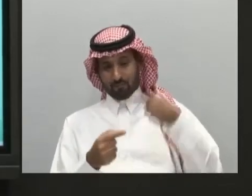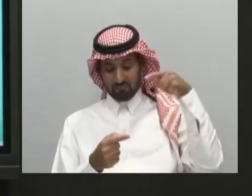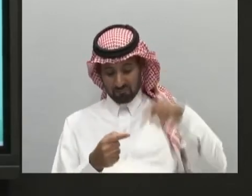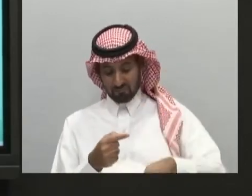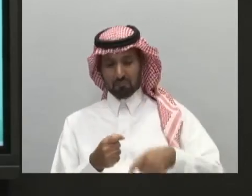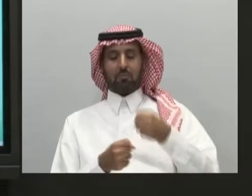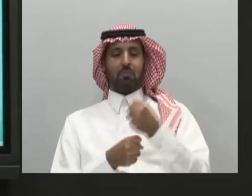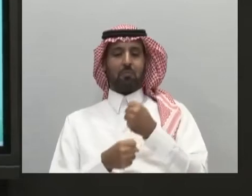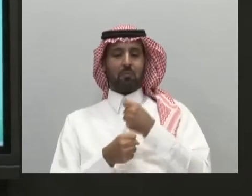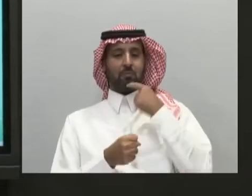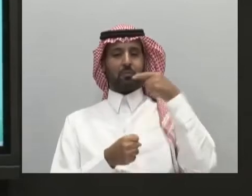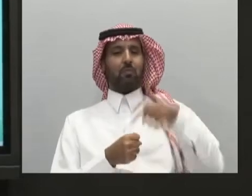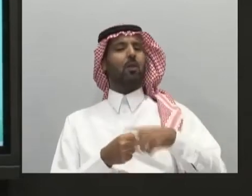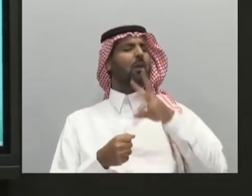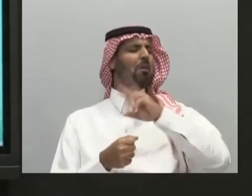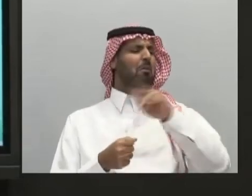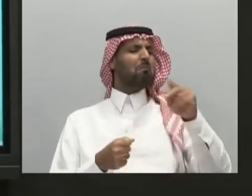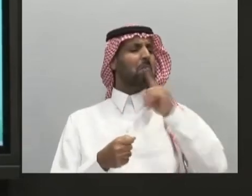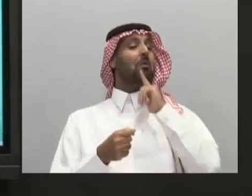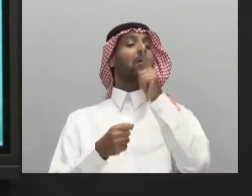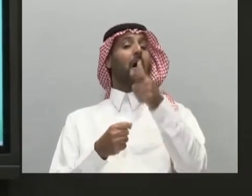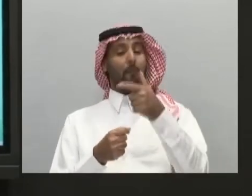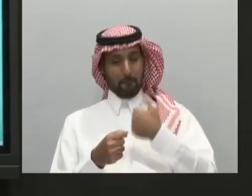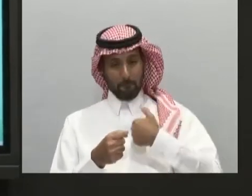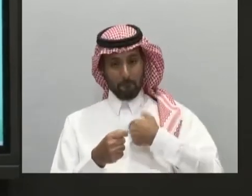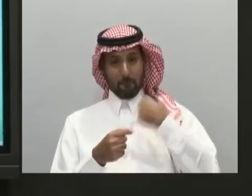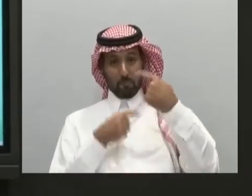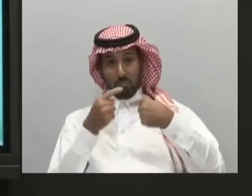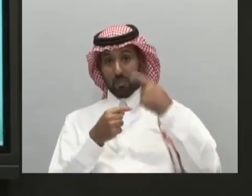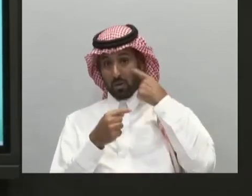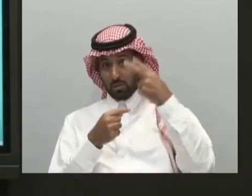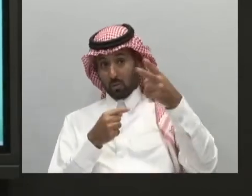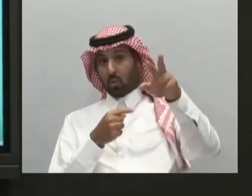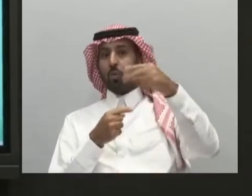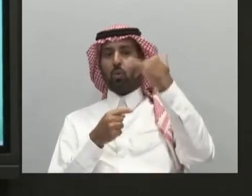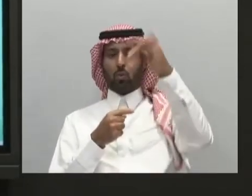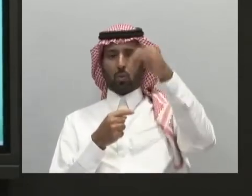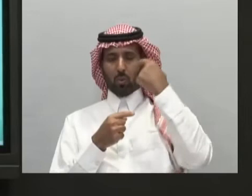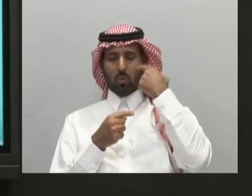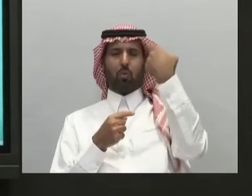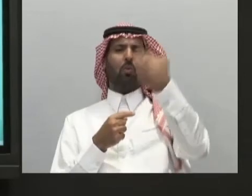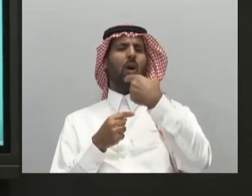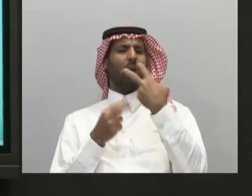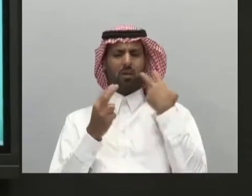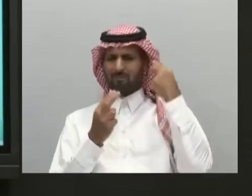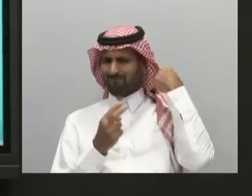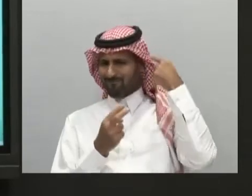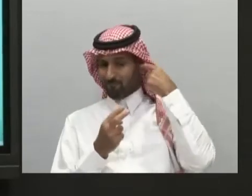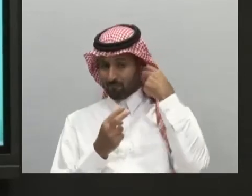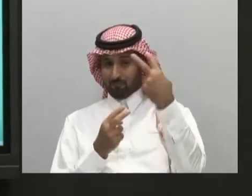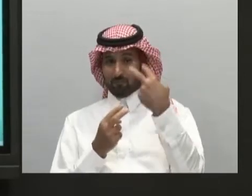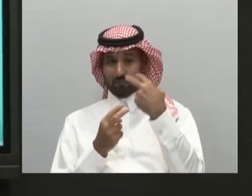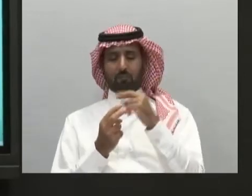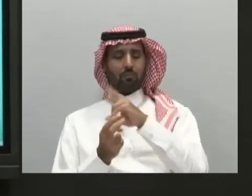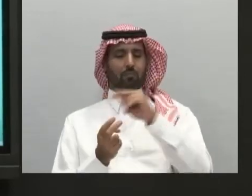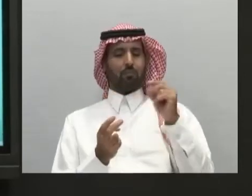Like saying, I am talking now, you are listening, you are watching, and so on. Okay, also there is a very